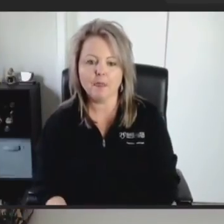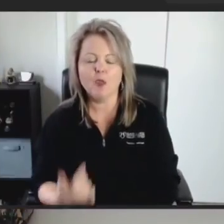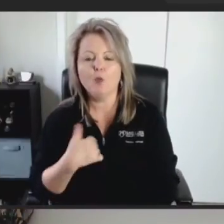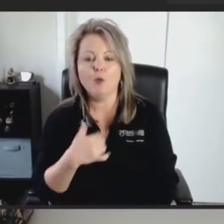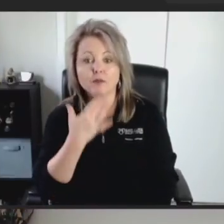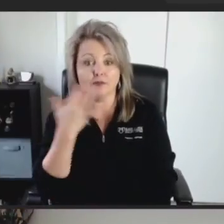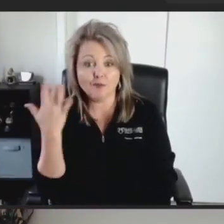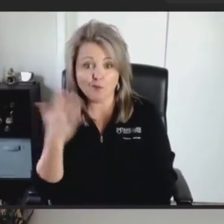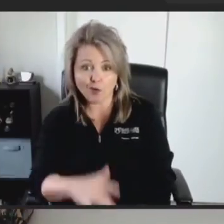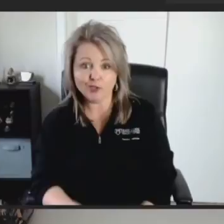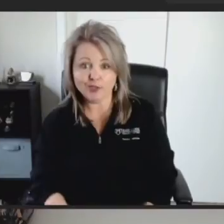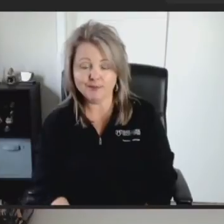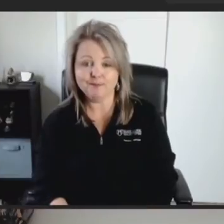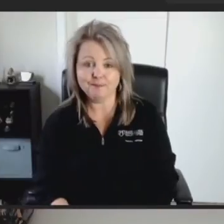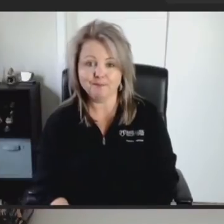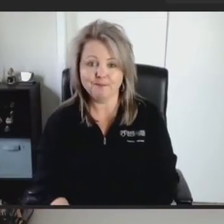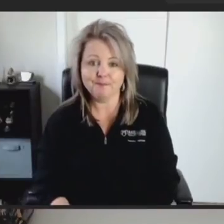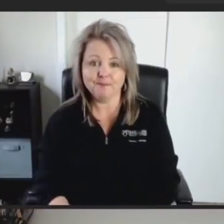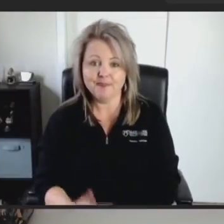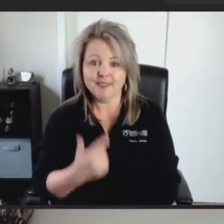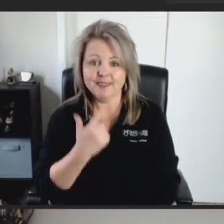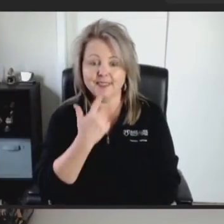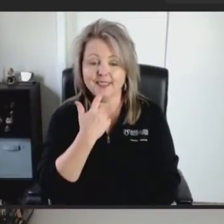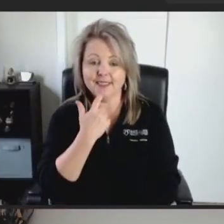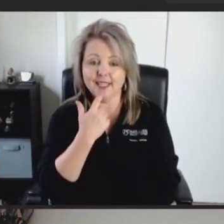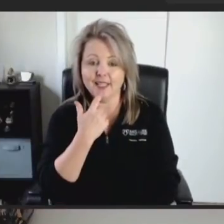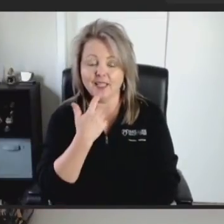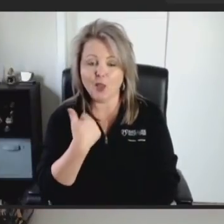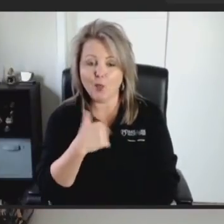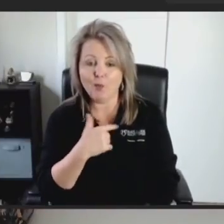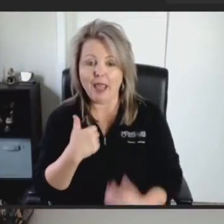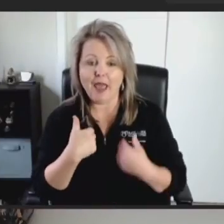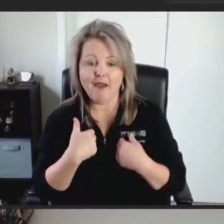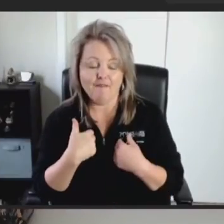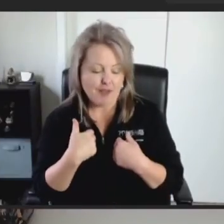fortunate in, as I said, that we have